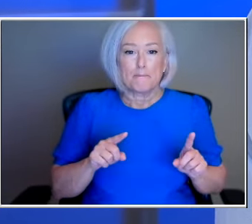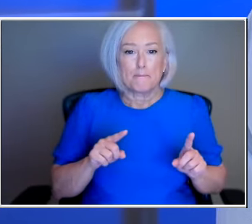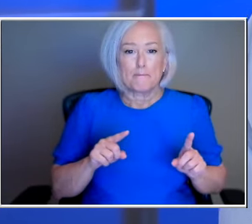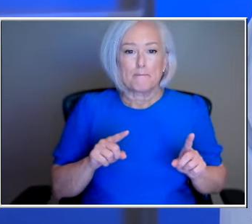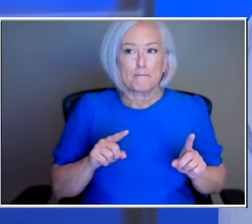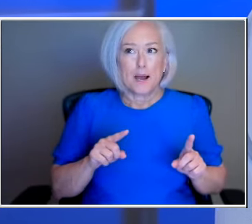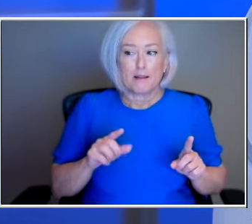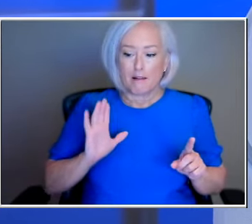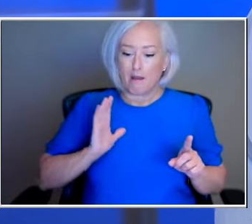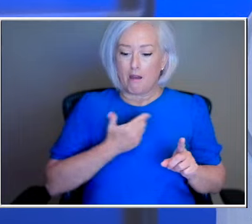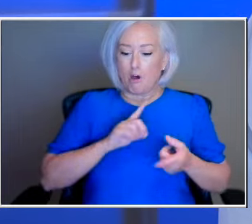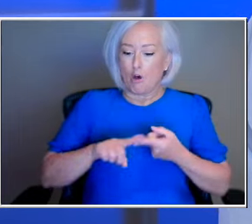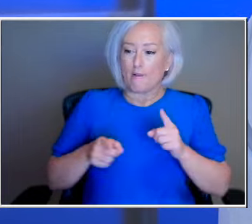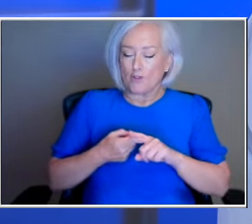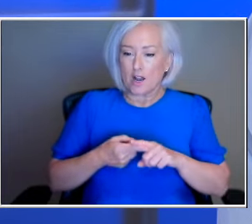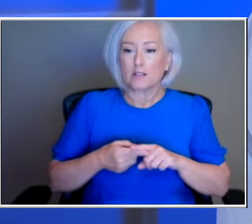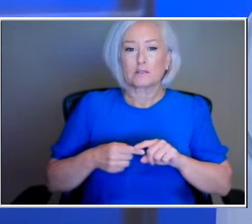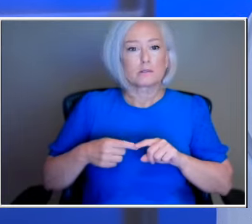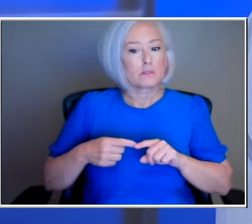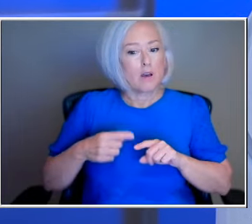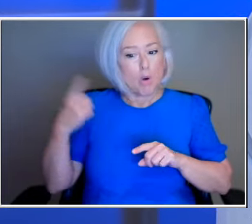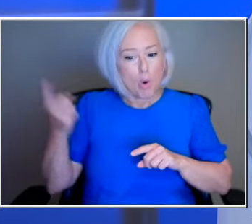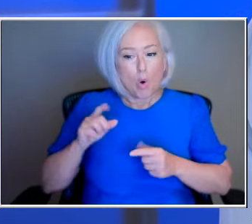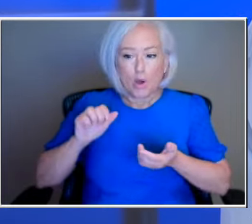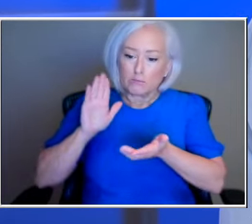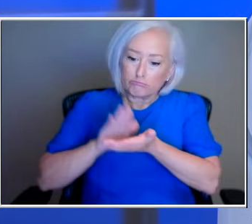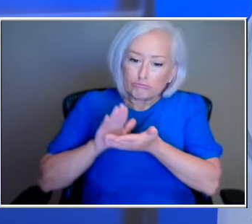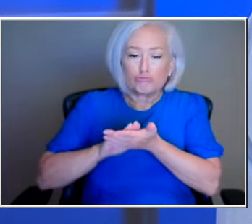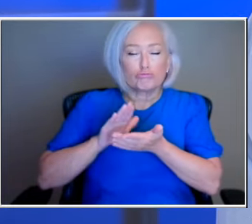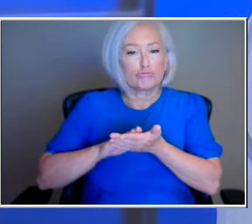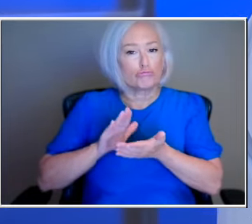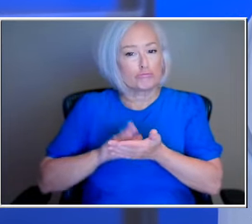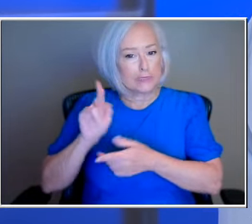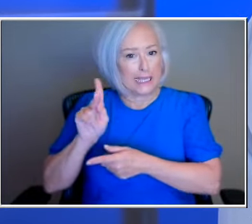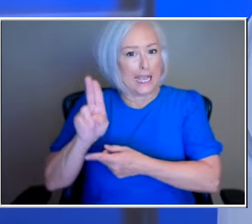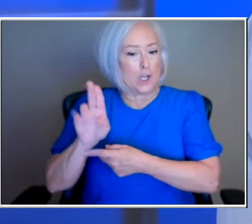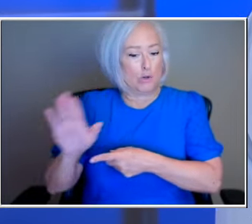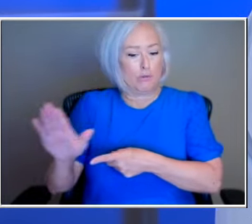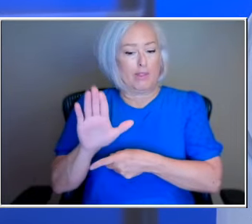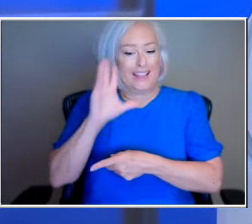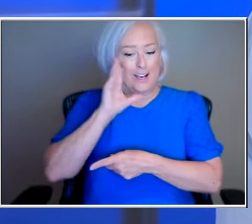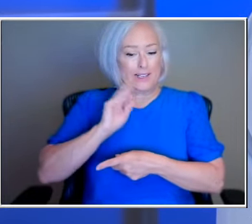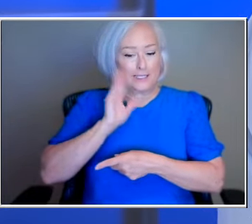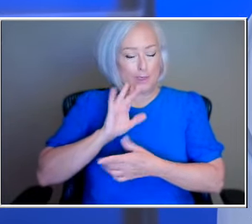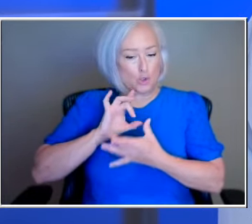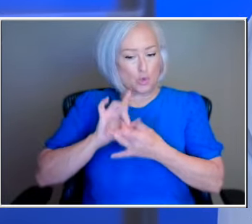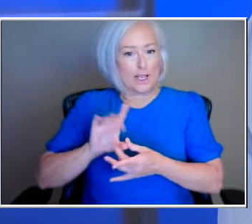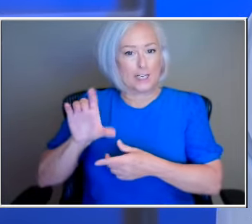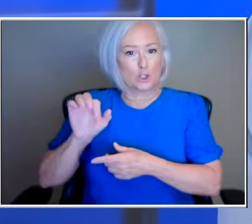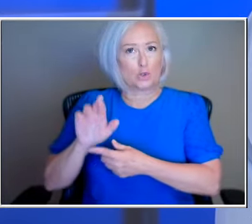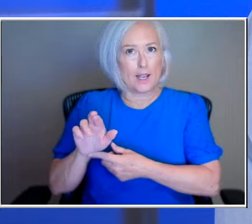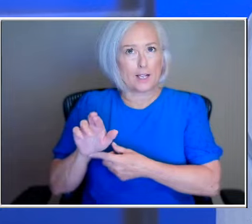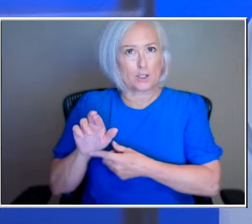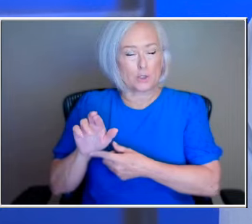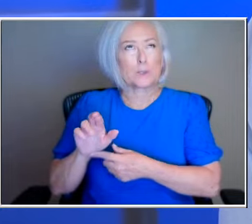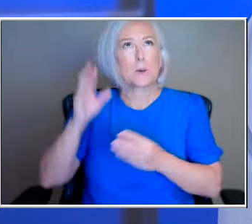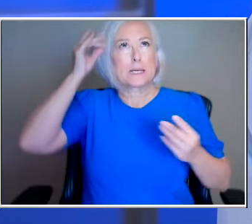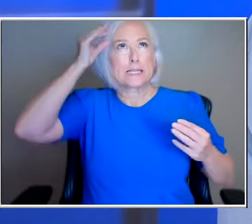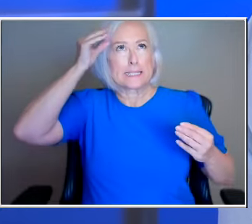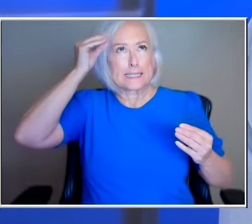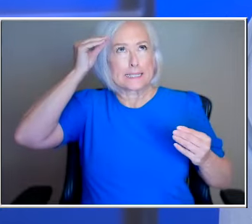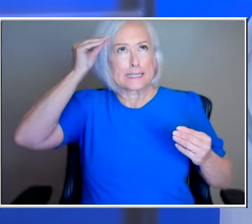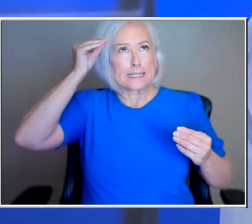friends about KU, some of their KU cancer experiences. So that weighed heavily on our decision. So I think between just a little